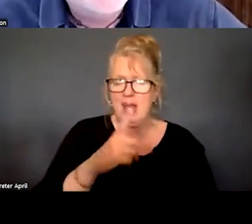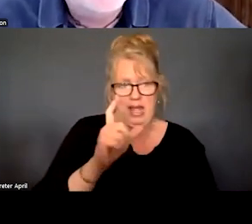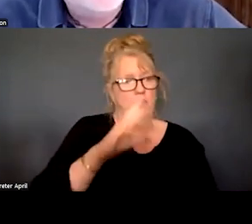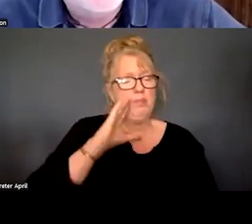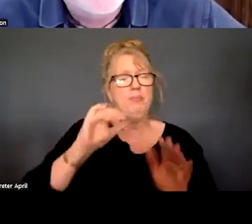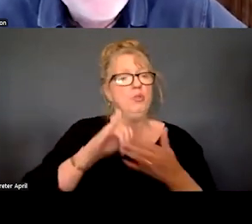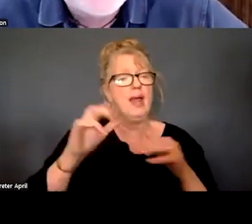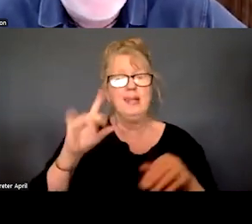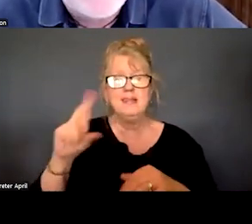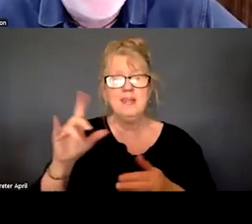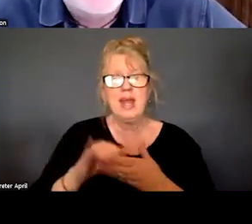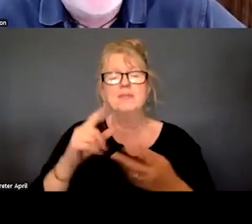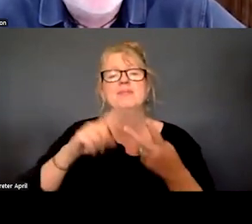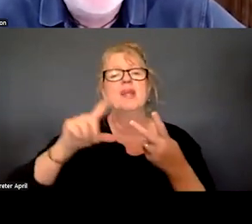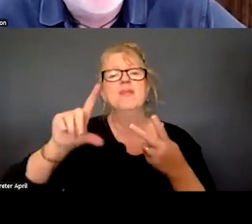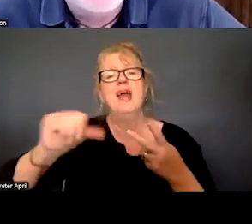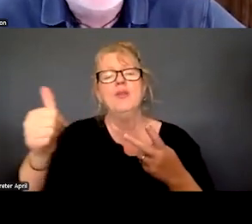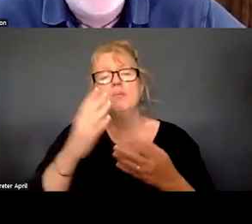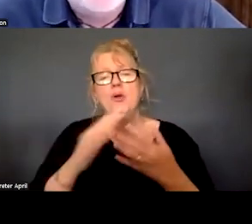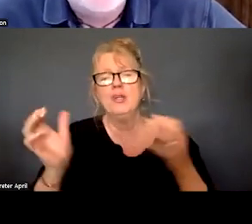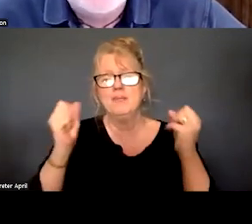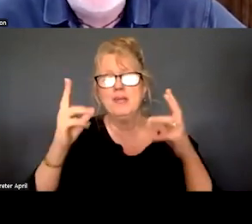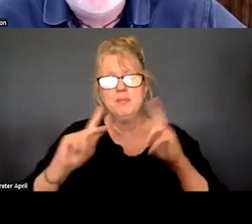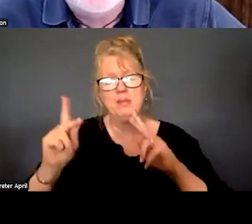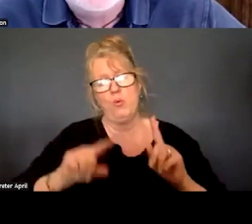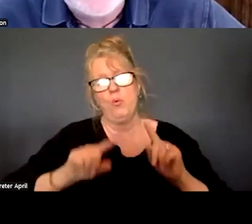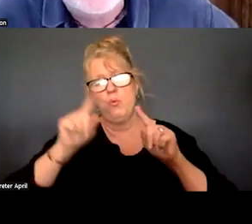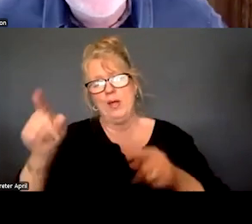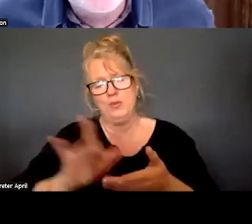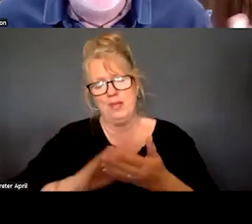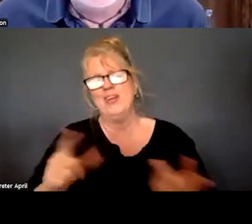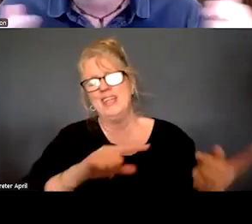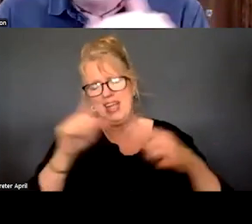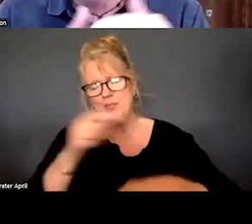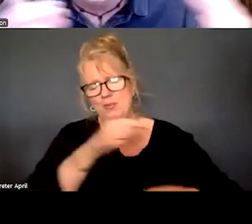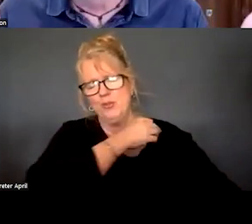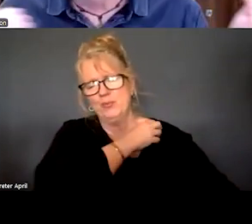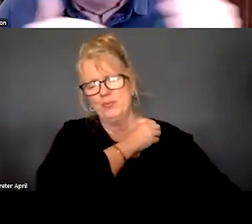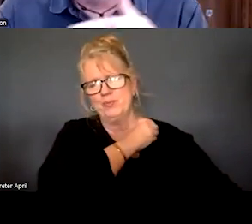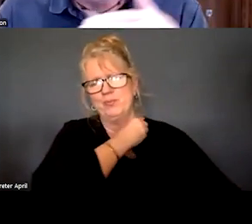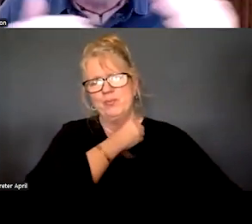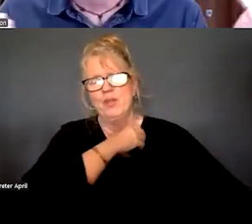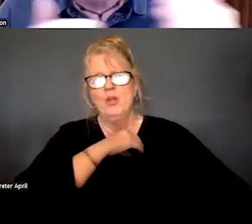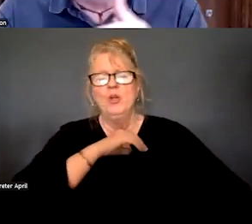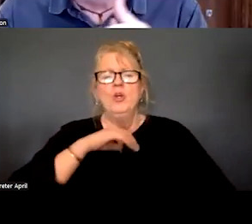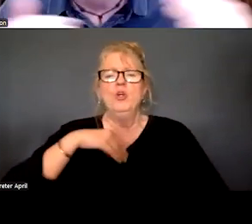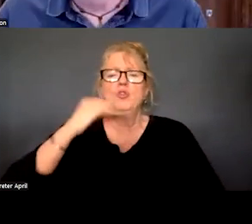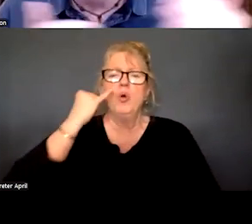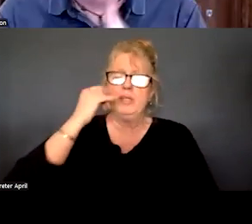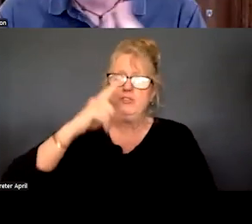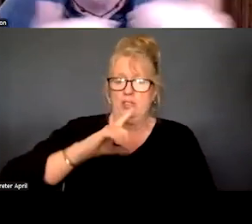But the other side of that was a lot of people went to medical and needed to come to psych. So we just arranged it where that was a